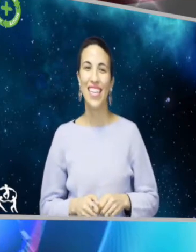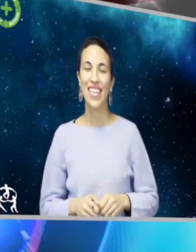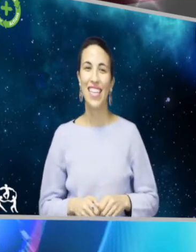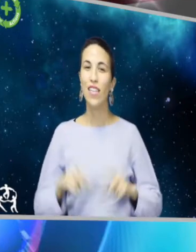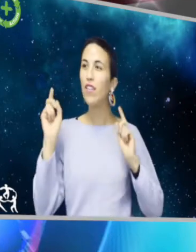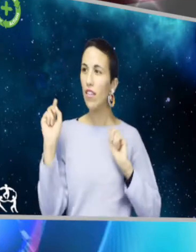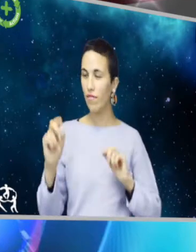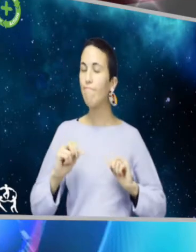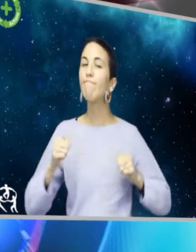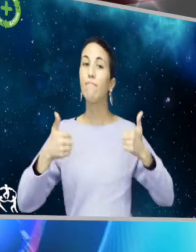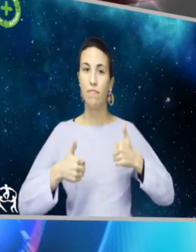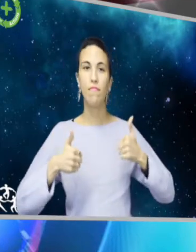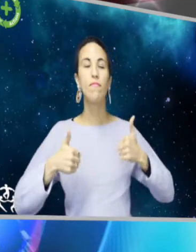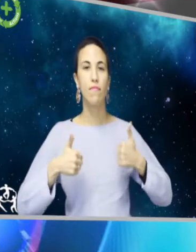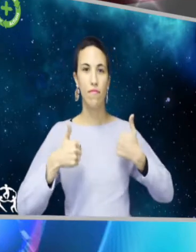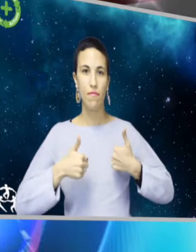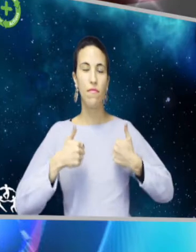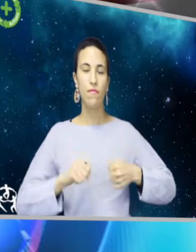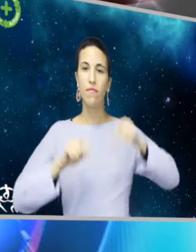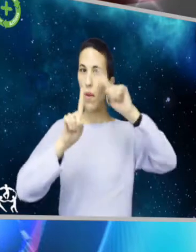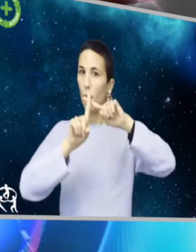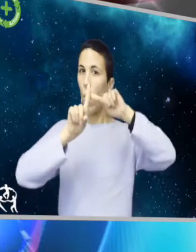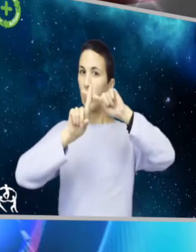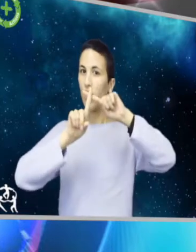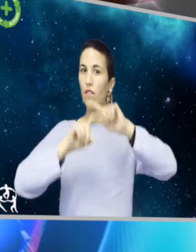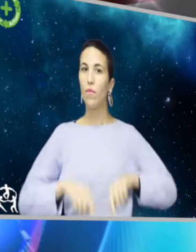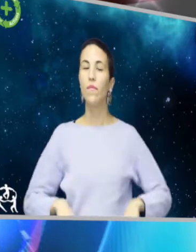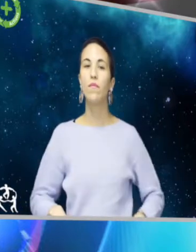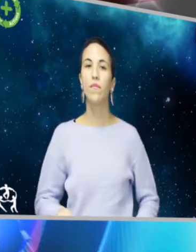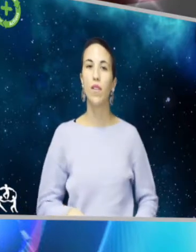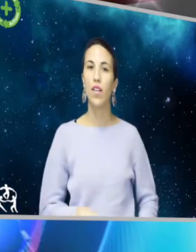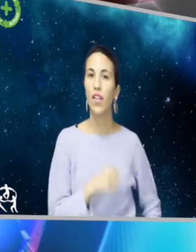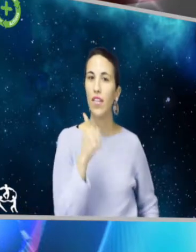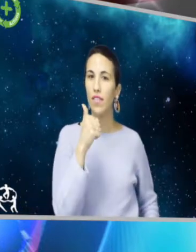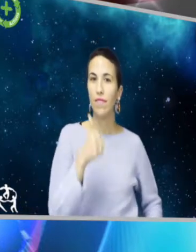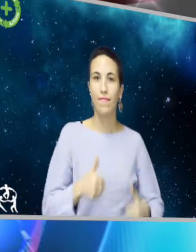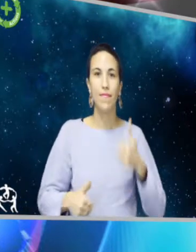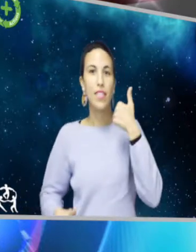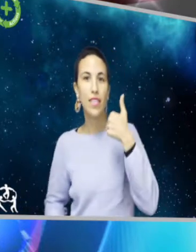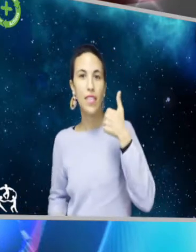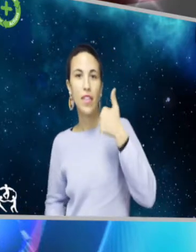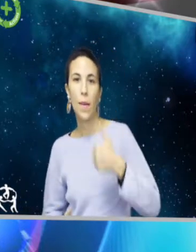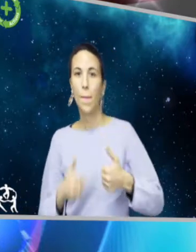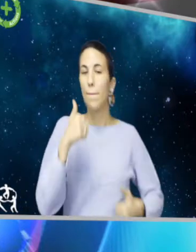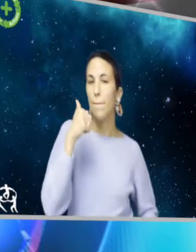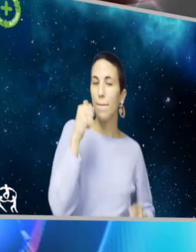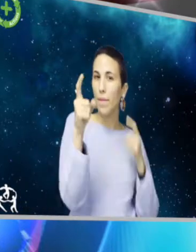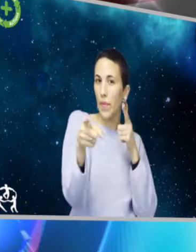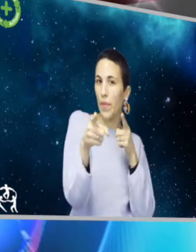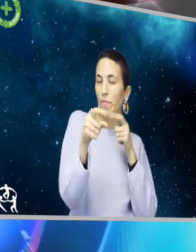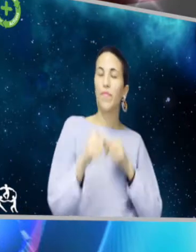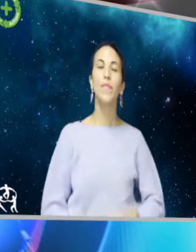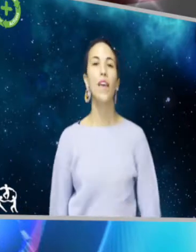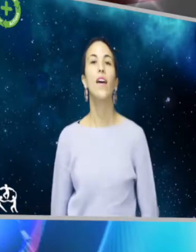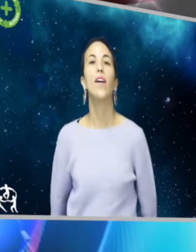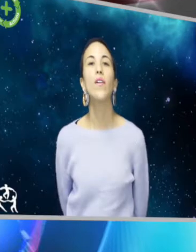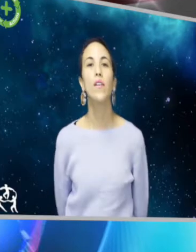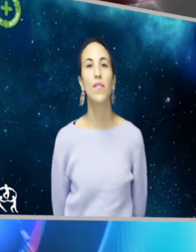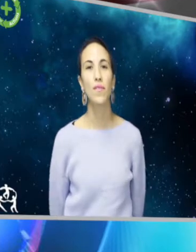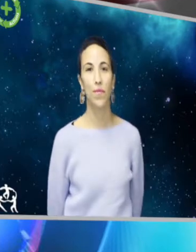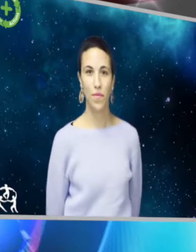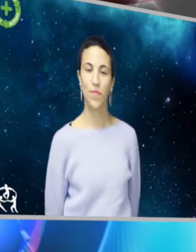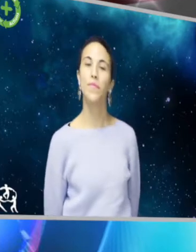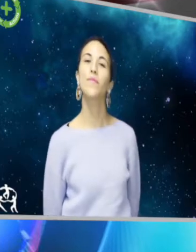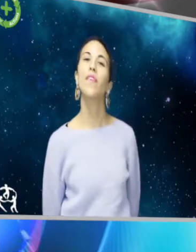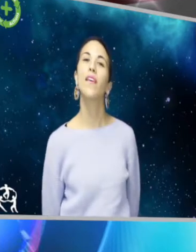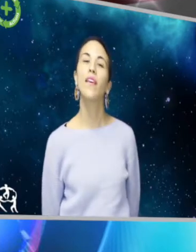some positive actions, and then Ms. Shayma has an adorable activity for you! And then we're going to